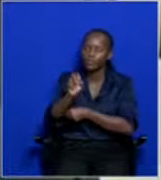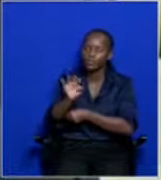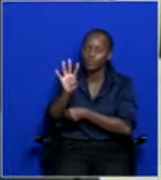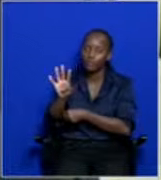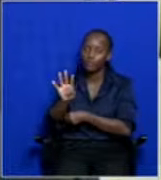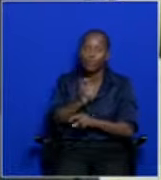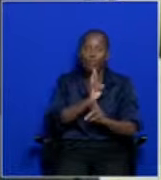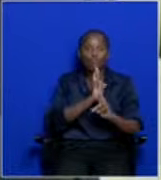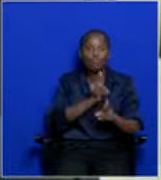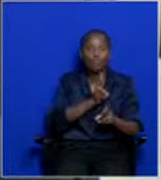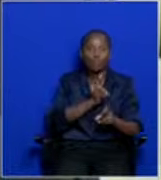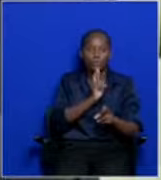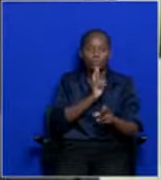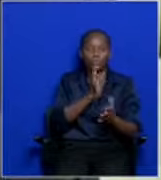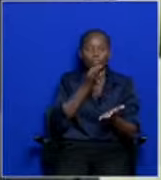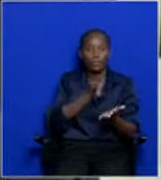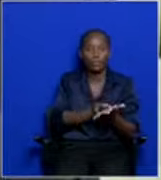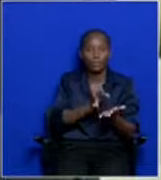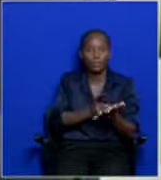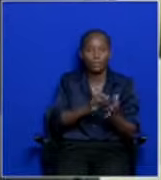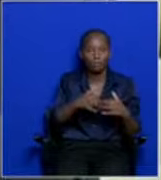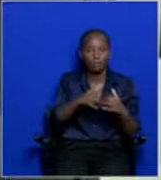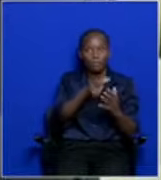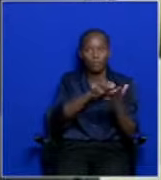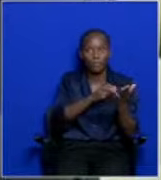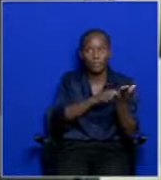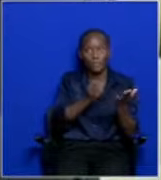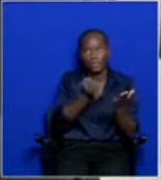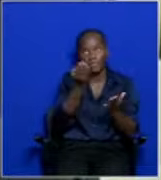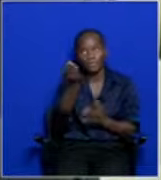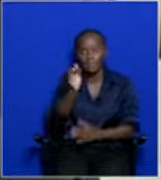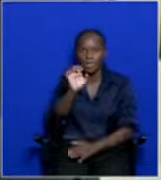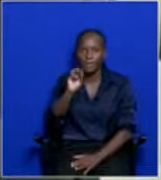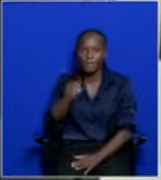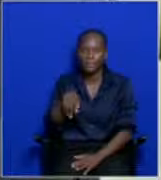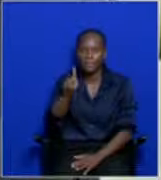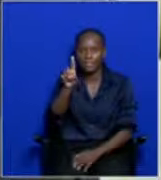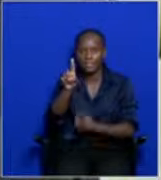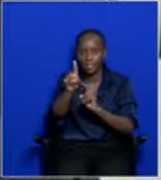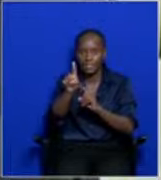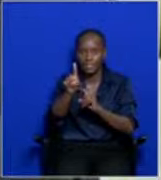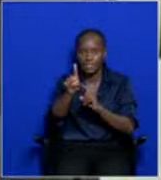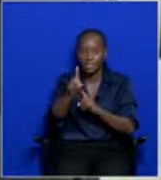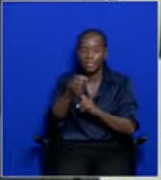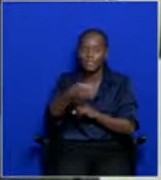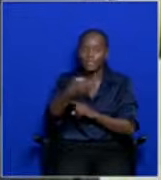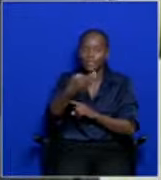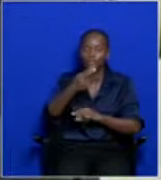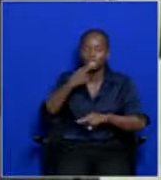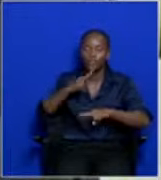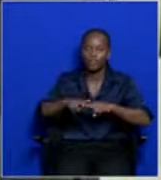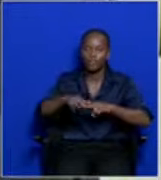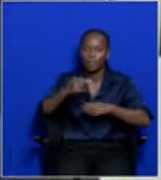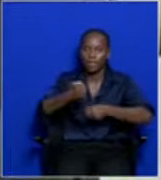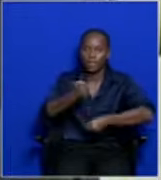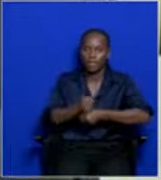October 2024. I attached marked TLM5 a copy of this